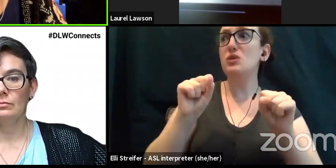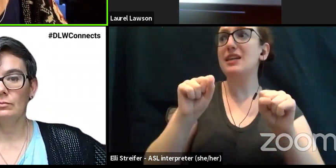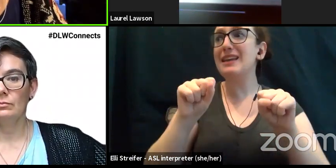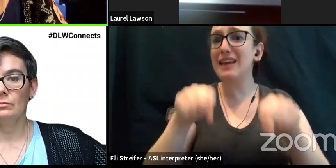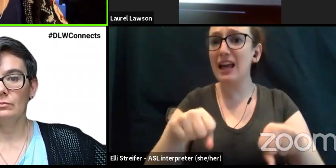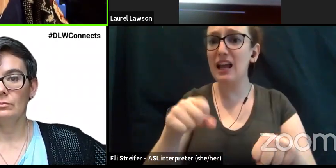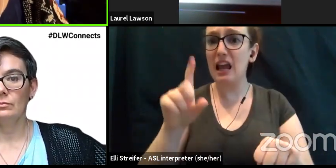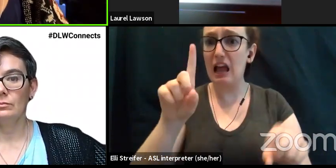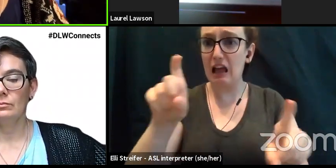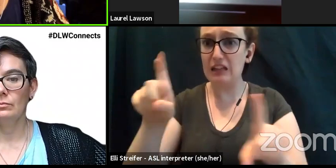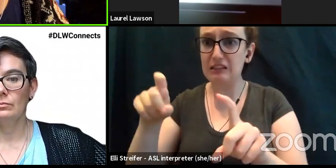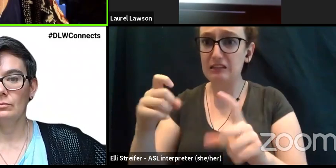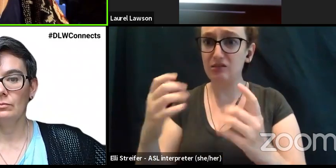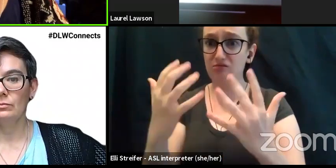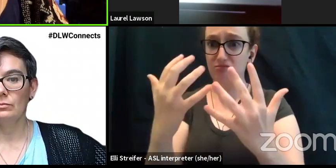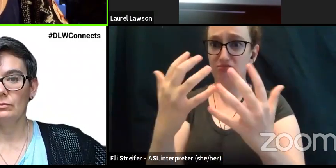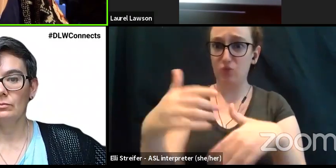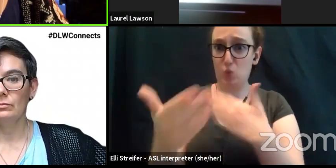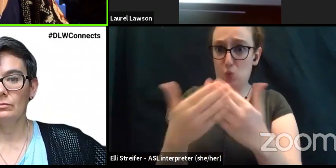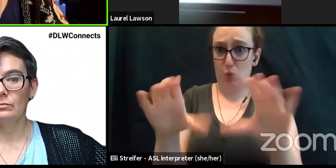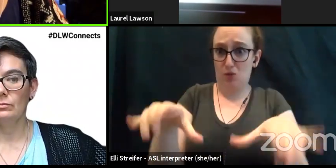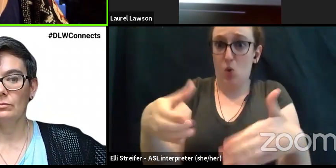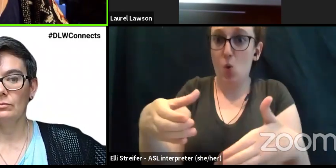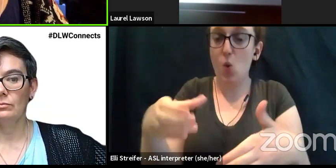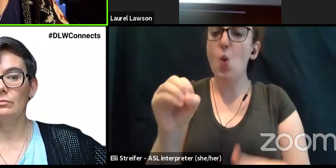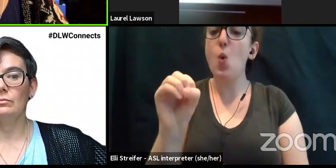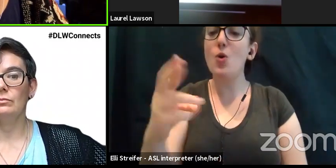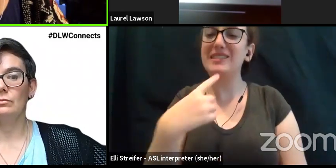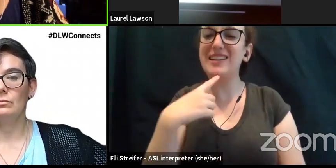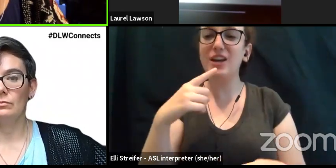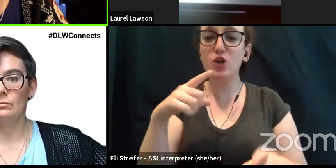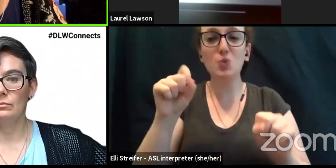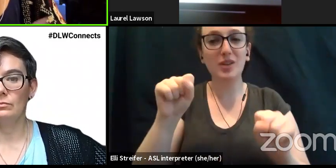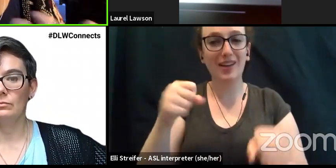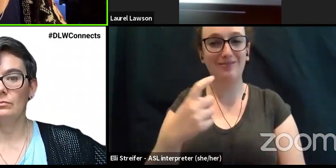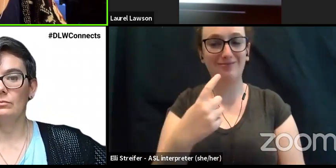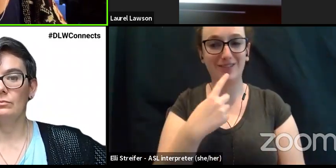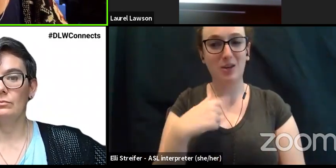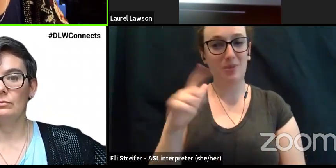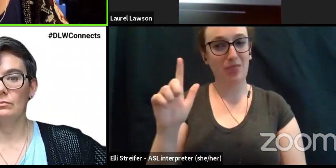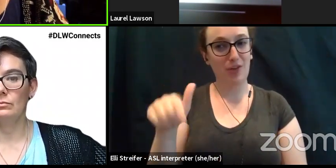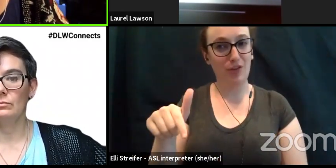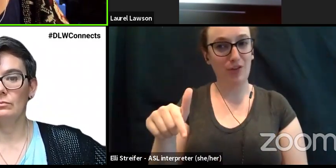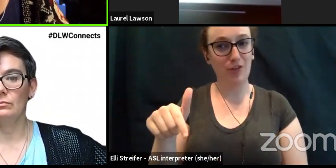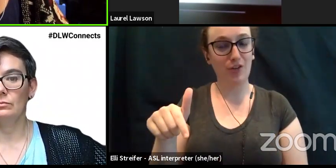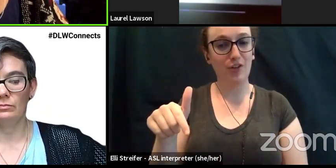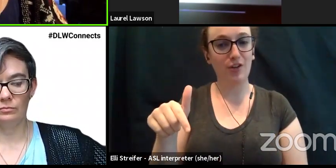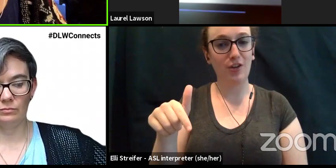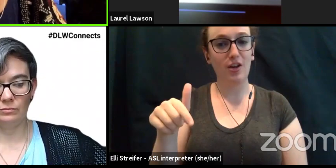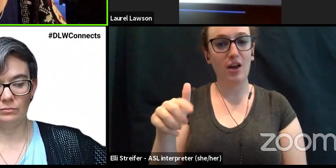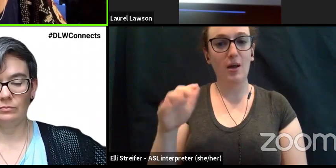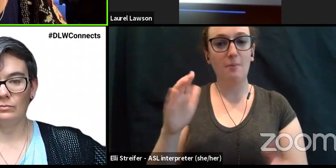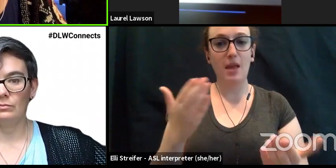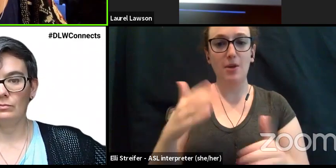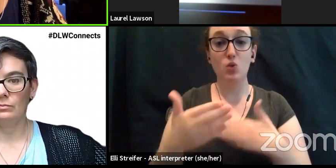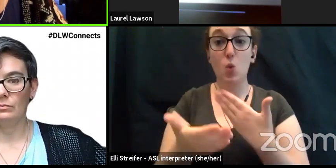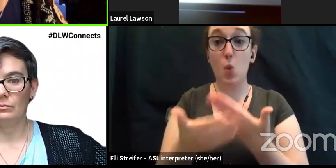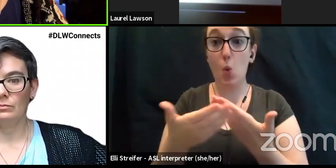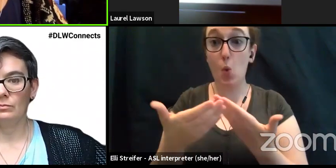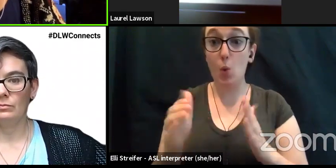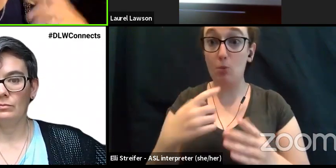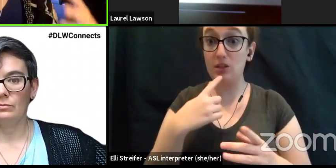aside later has been really important, because there are times where all of a sudden to the whole room, they're like, oh yeah, I have really bad asthma. So